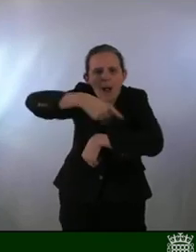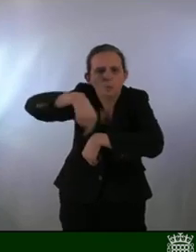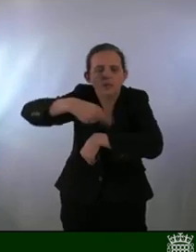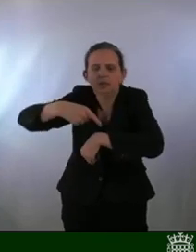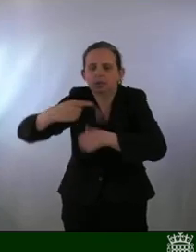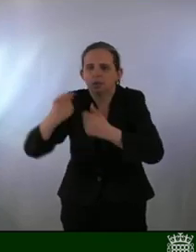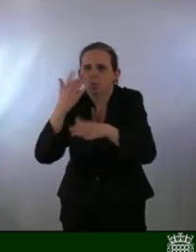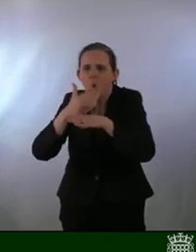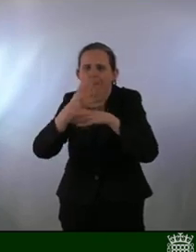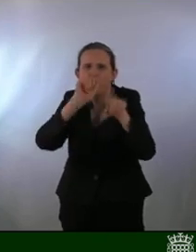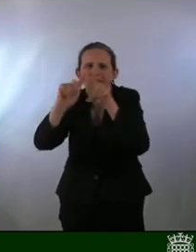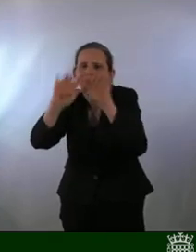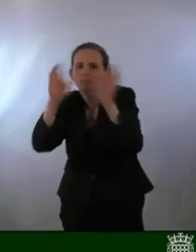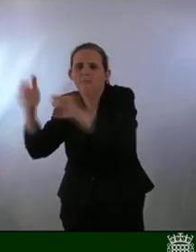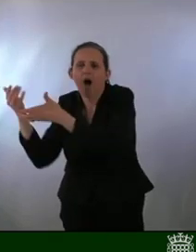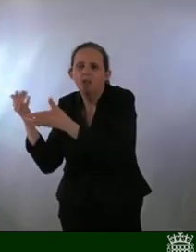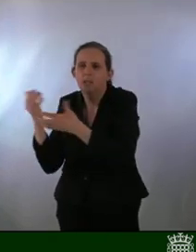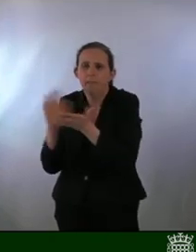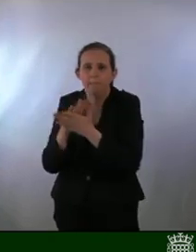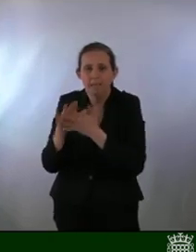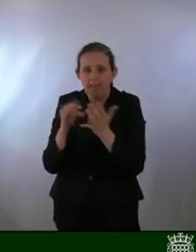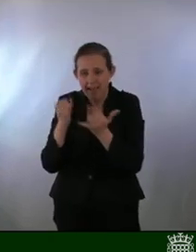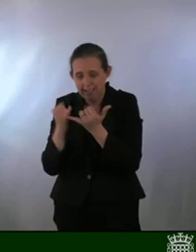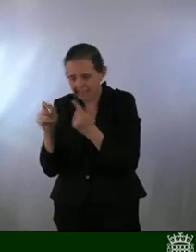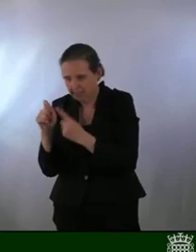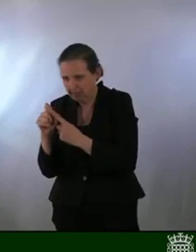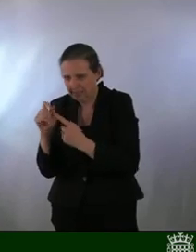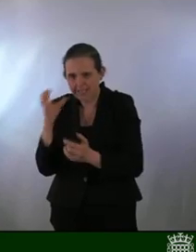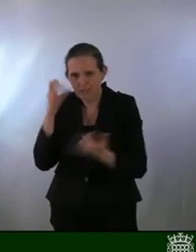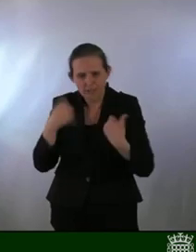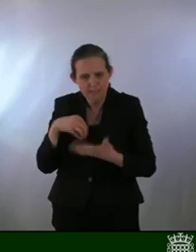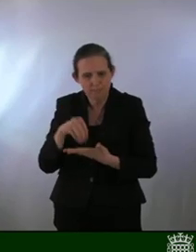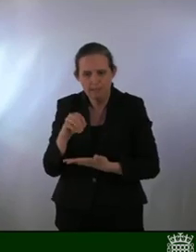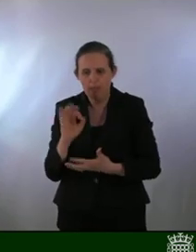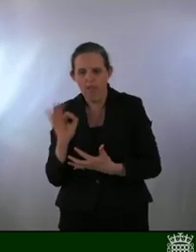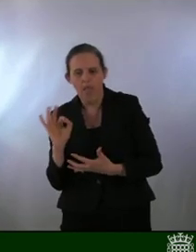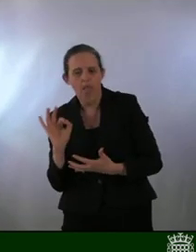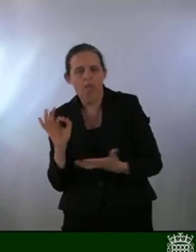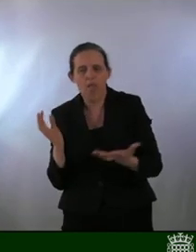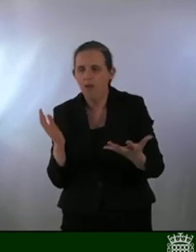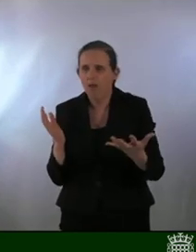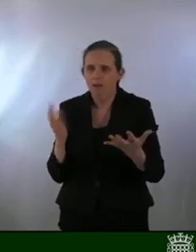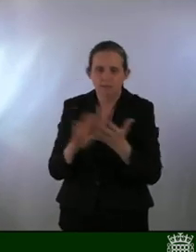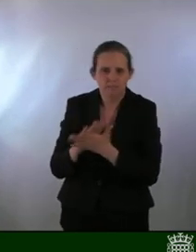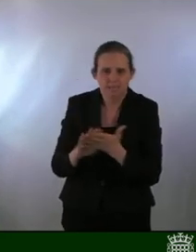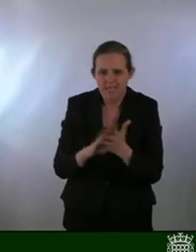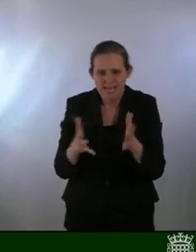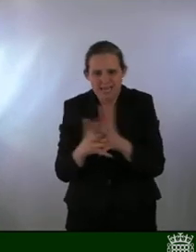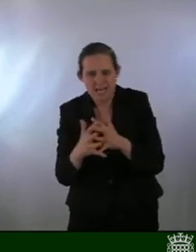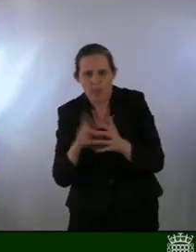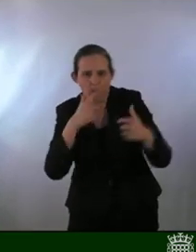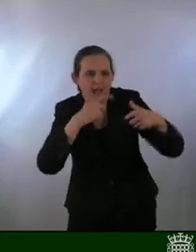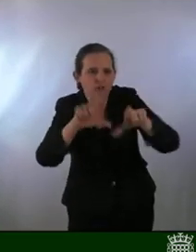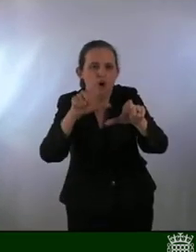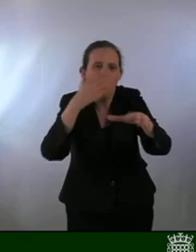sick pay, forcing them to choosing between protecting their clients and paying for their bills. What action will the Secretary of State take to